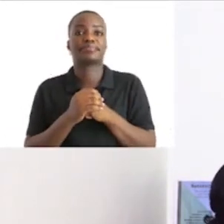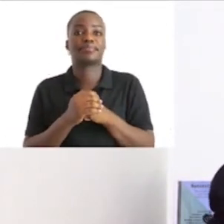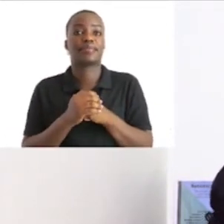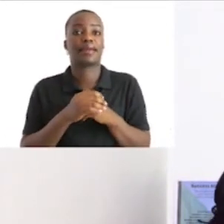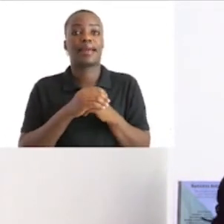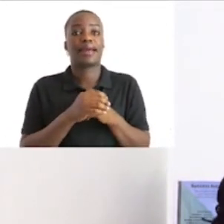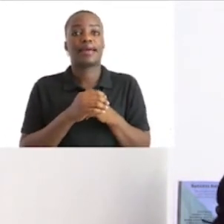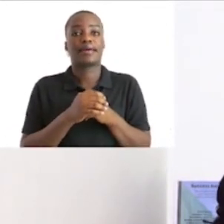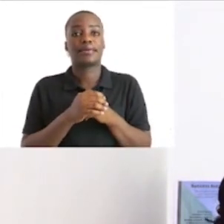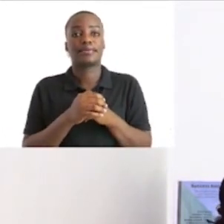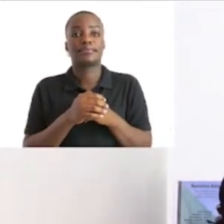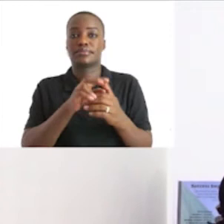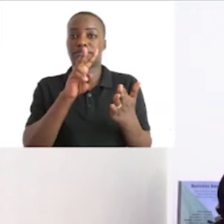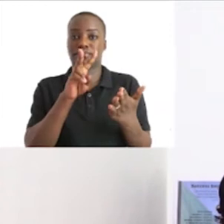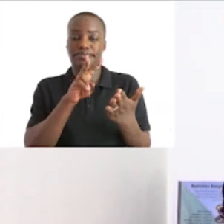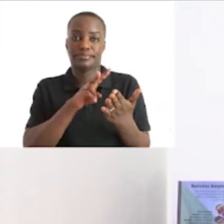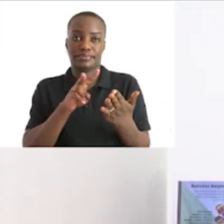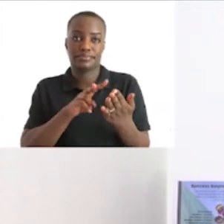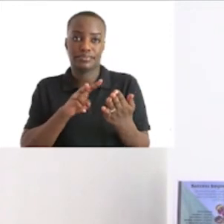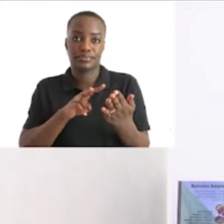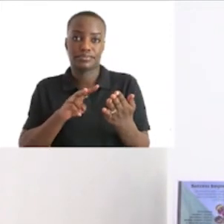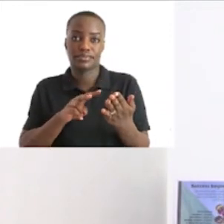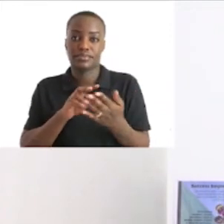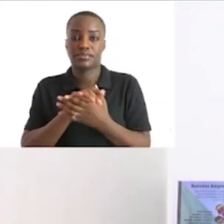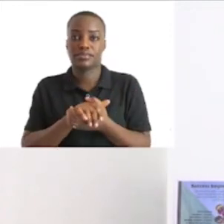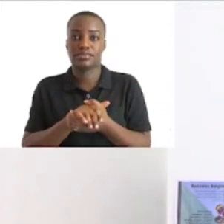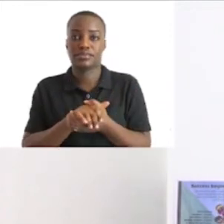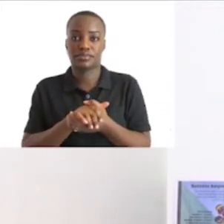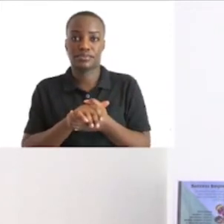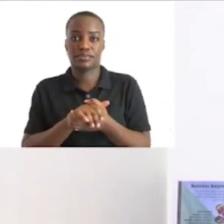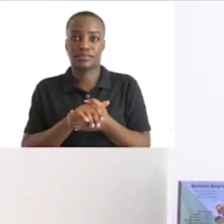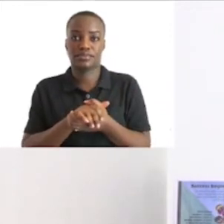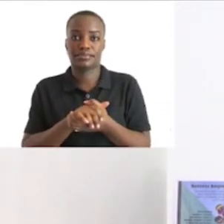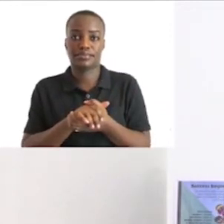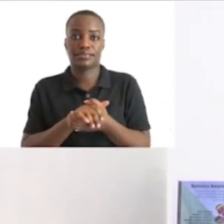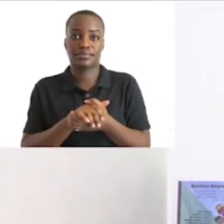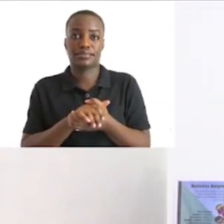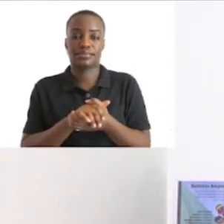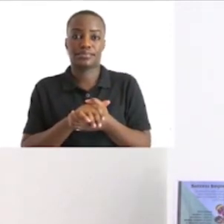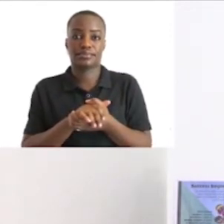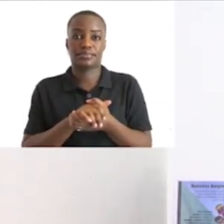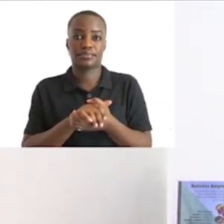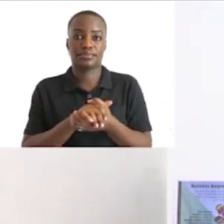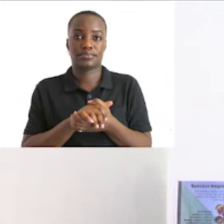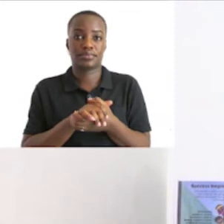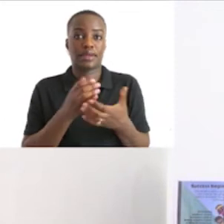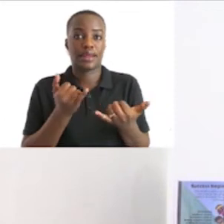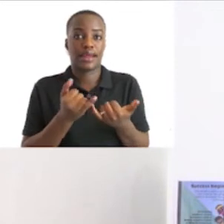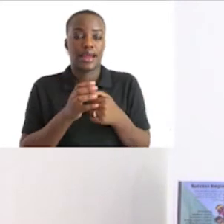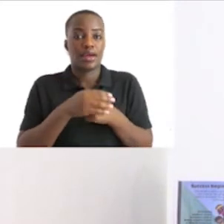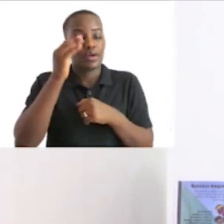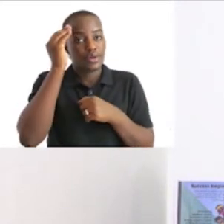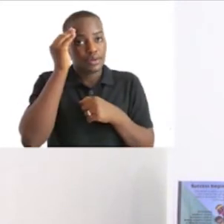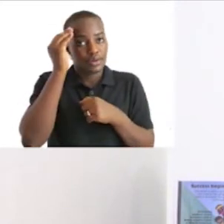move to another subject. The next subject that we can see is reading. Now, we